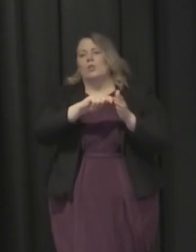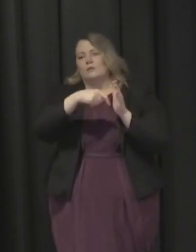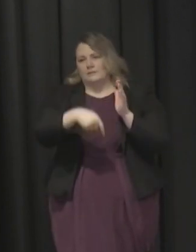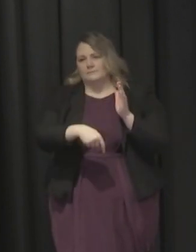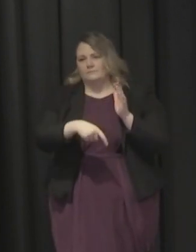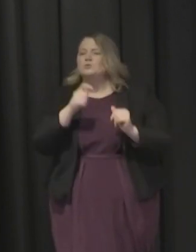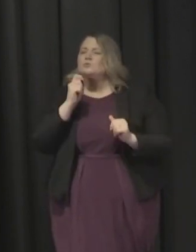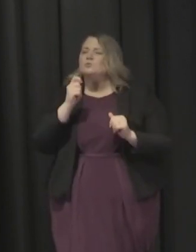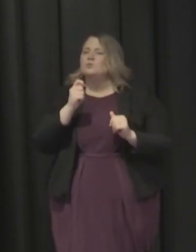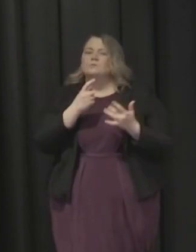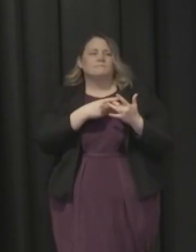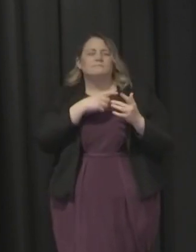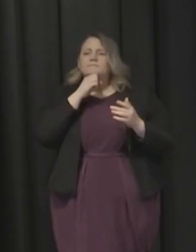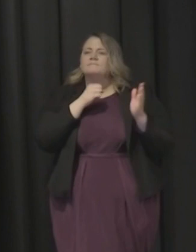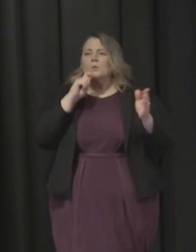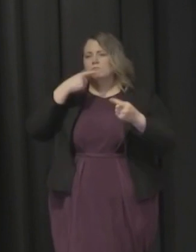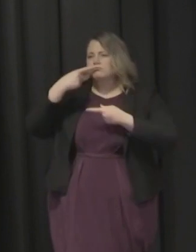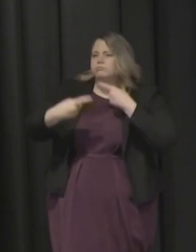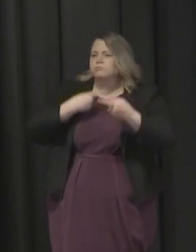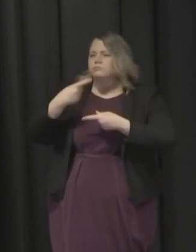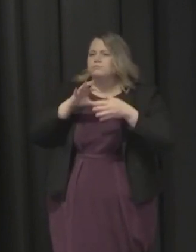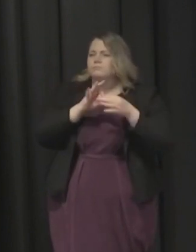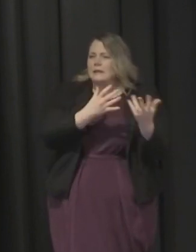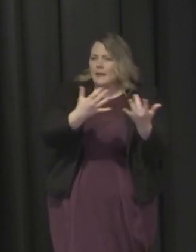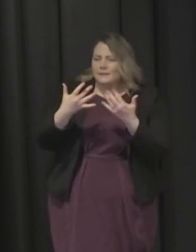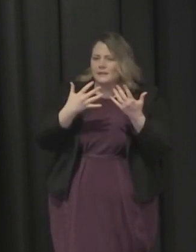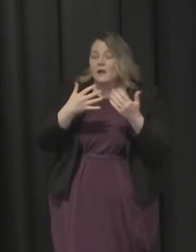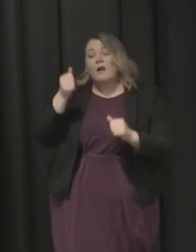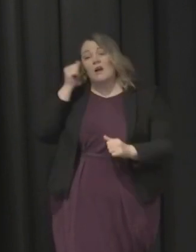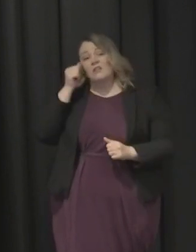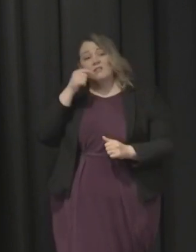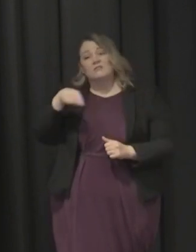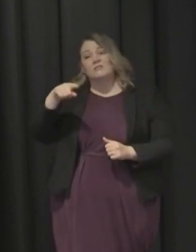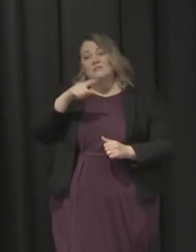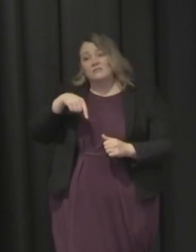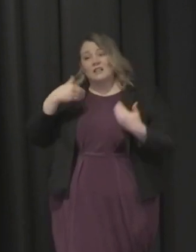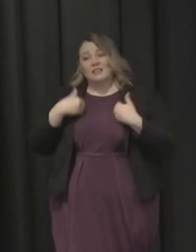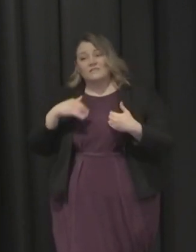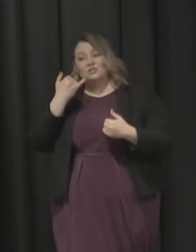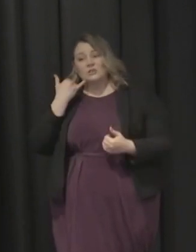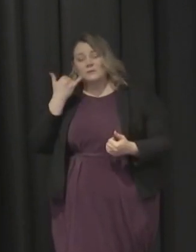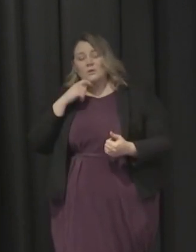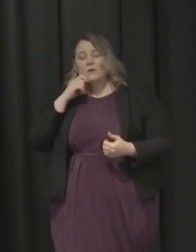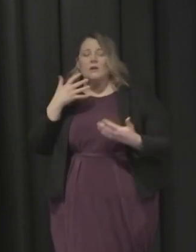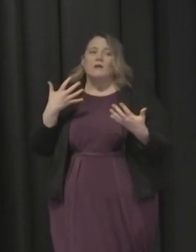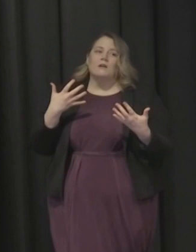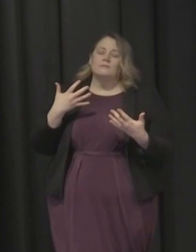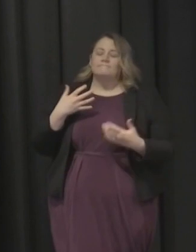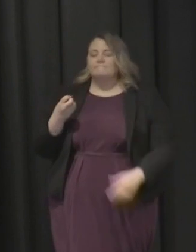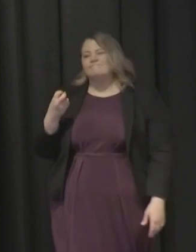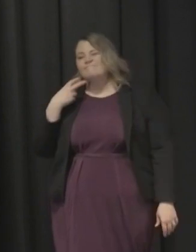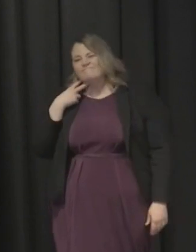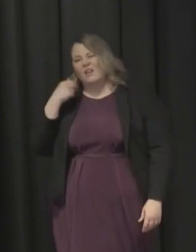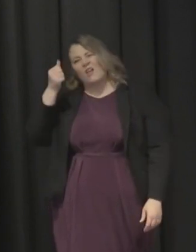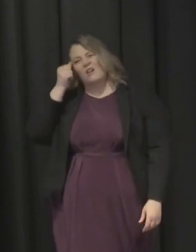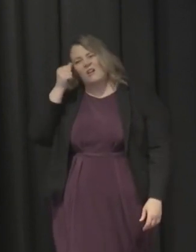done before. If everyone with symptoms or who's been contacted by the department as a close contact